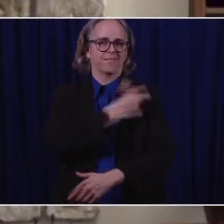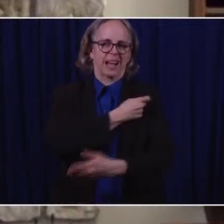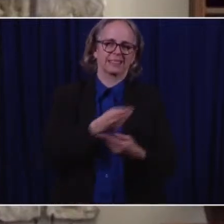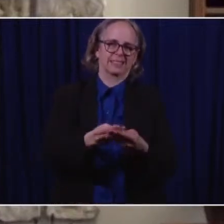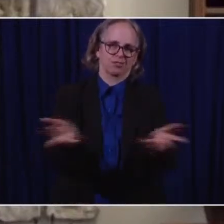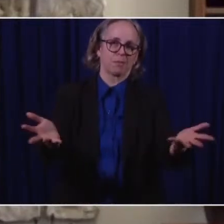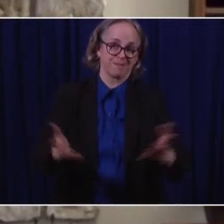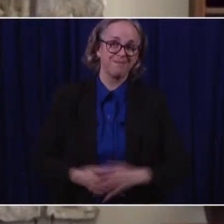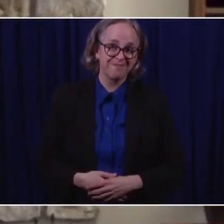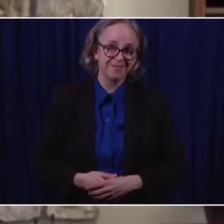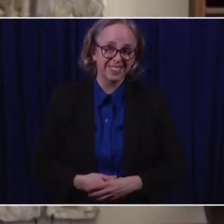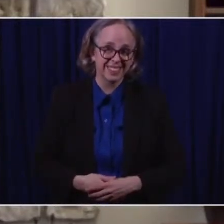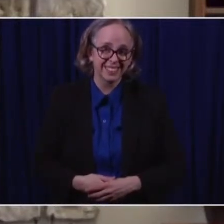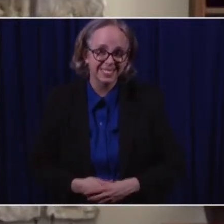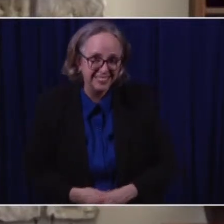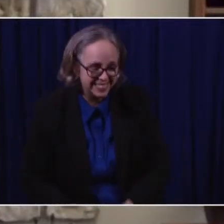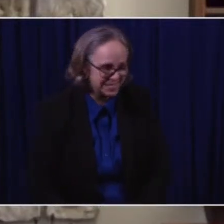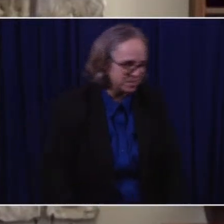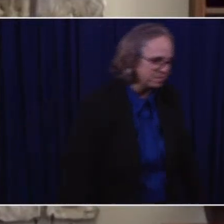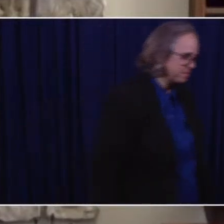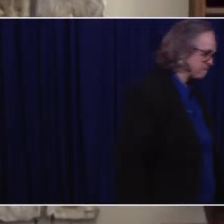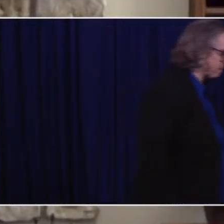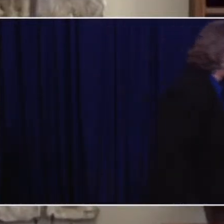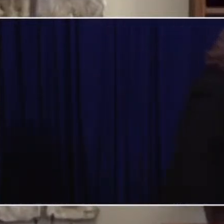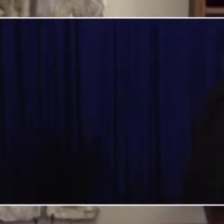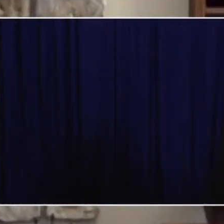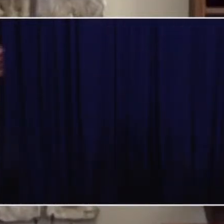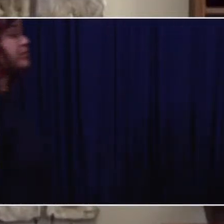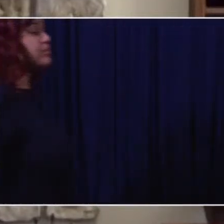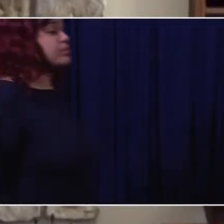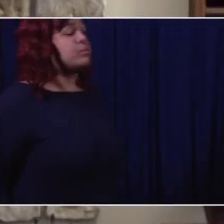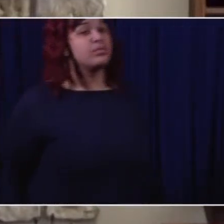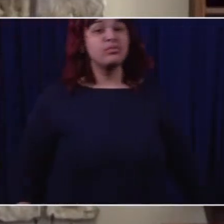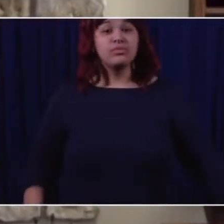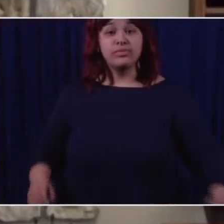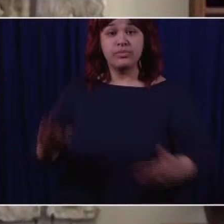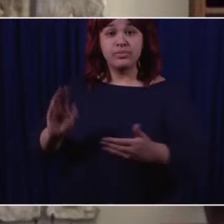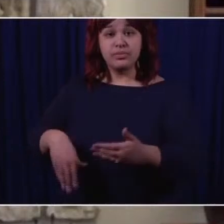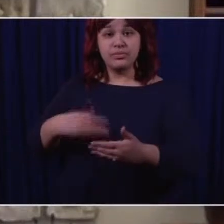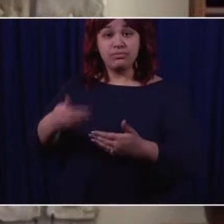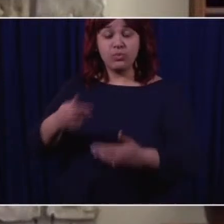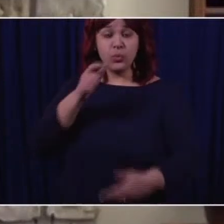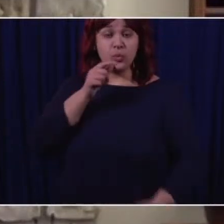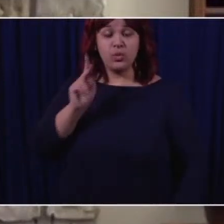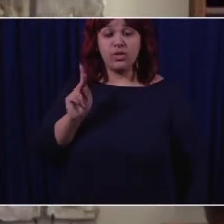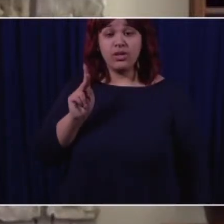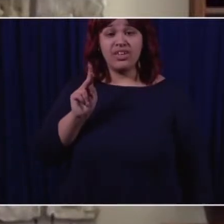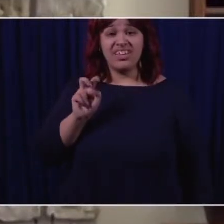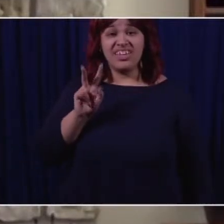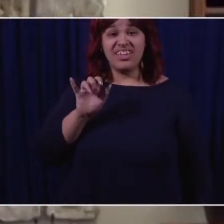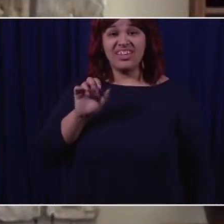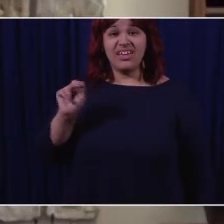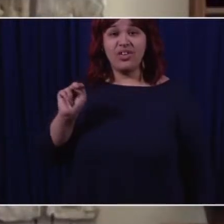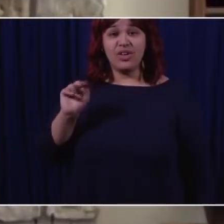Next question is from Kevin Barry at WEWS in Cleveland. Hi, Governor. This is Kevin Barry from News 5